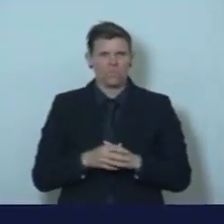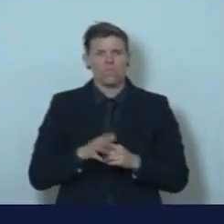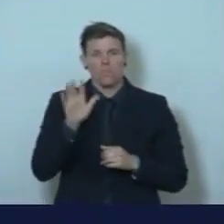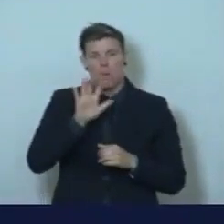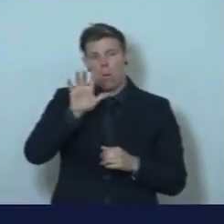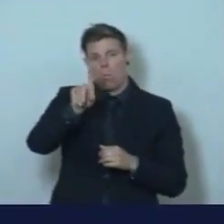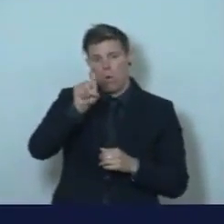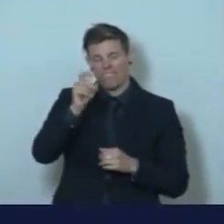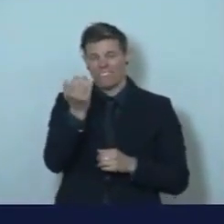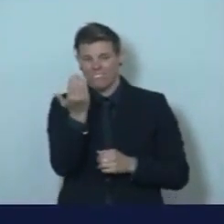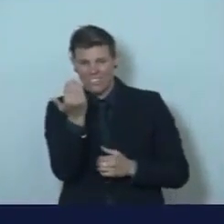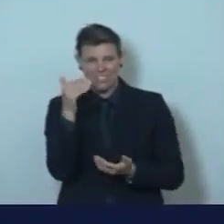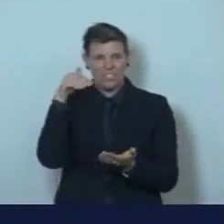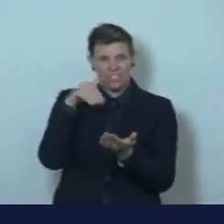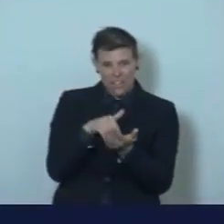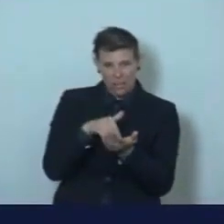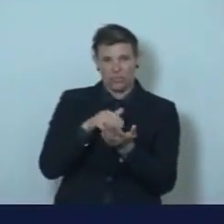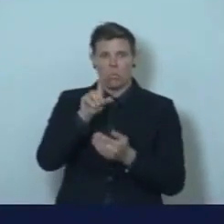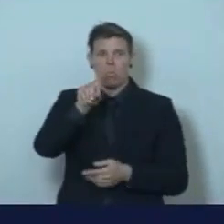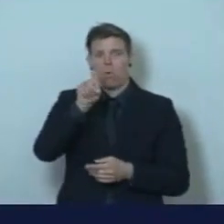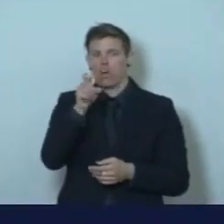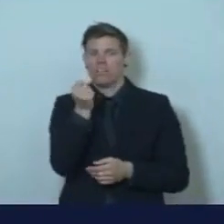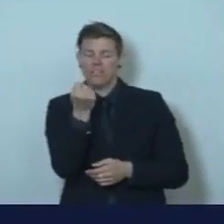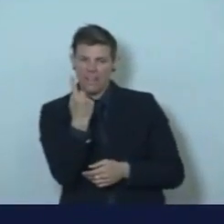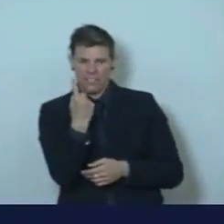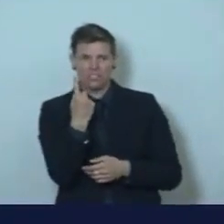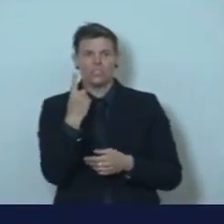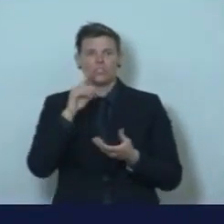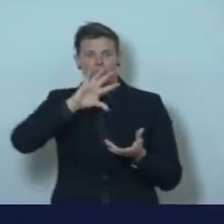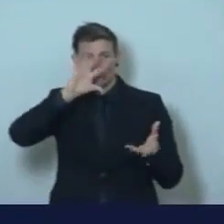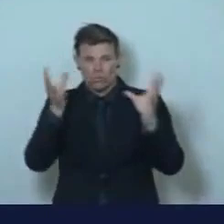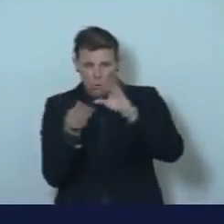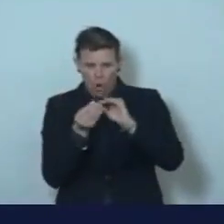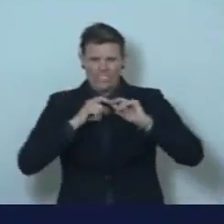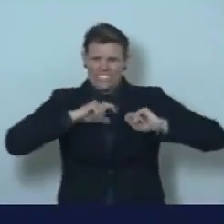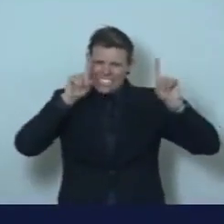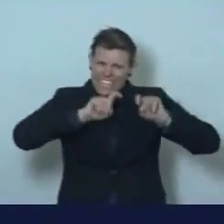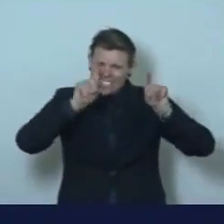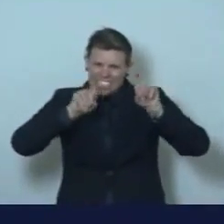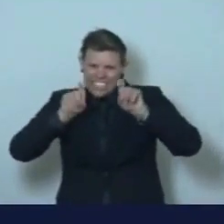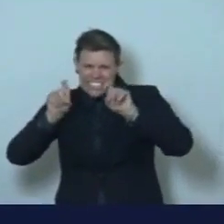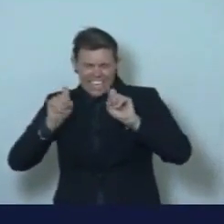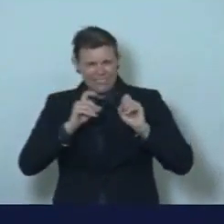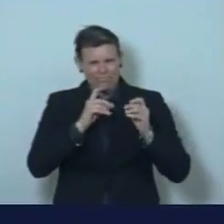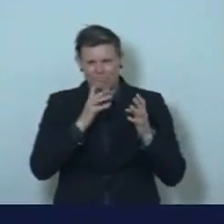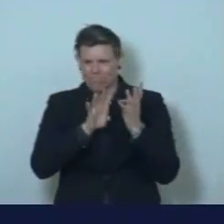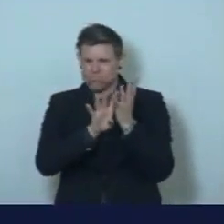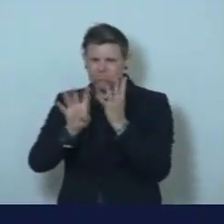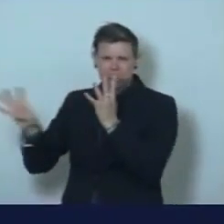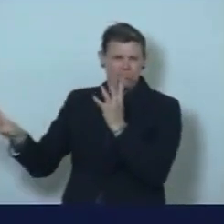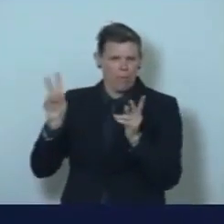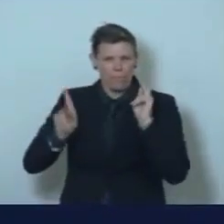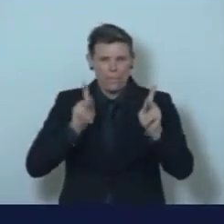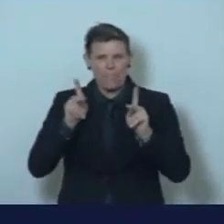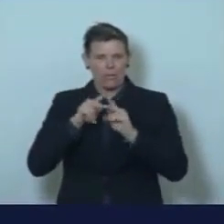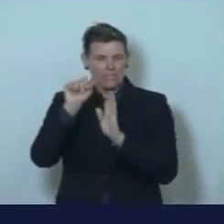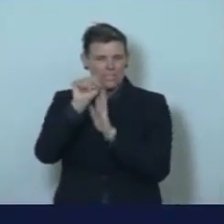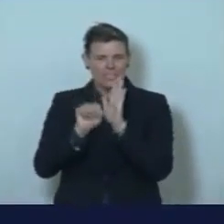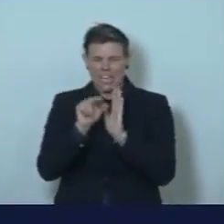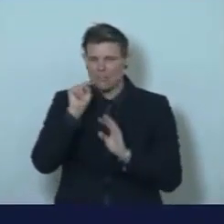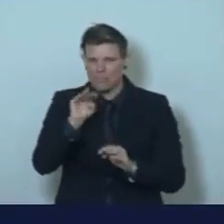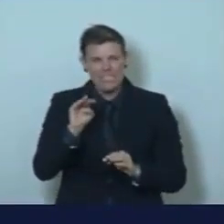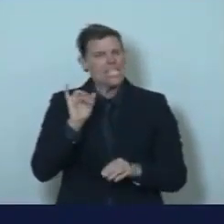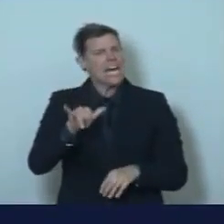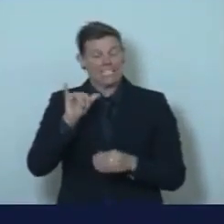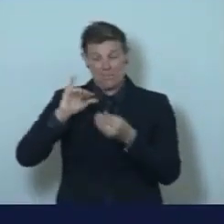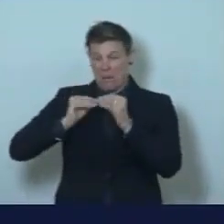115,011 total tests. That is an ineffective number for what I want to accomplish in the state, which is